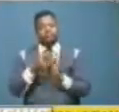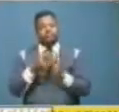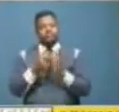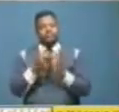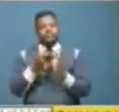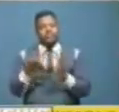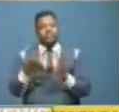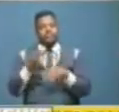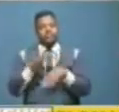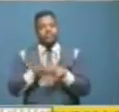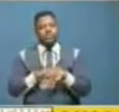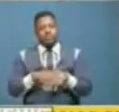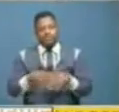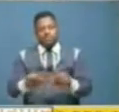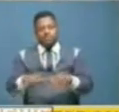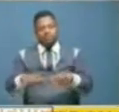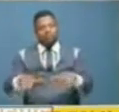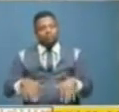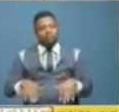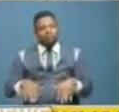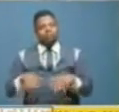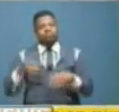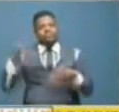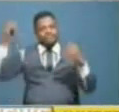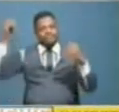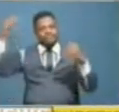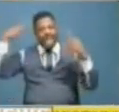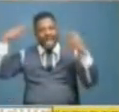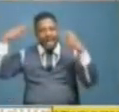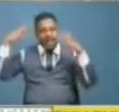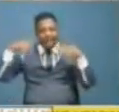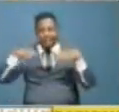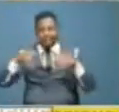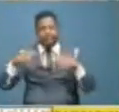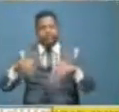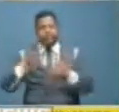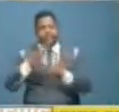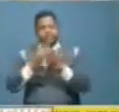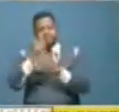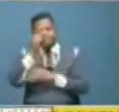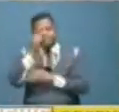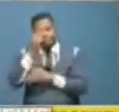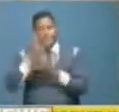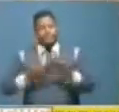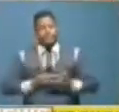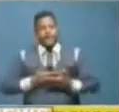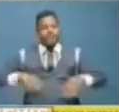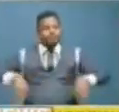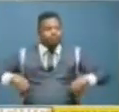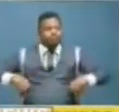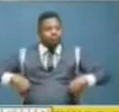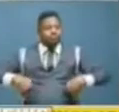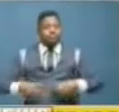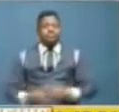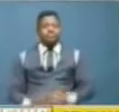on the bare ground under the scorching sun, with some carrying their babies on their backs.